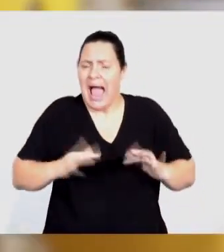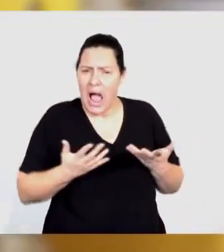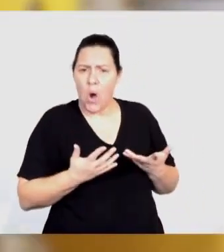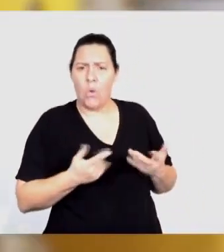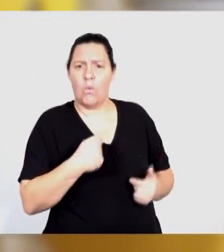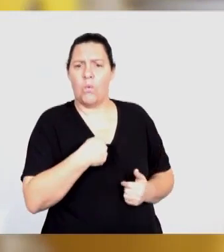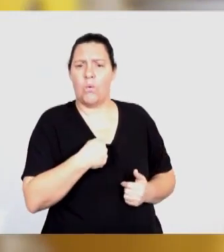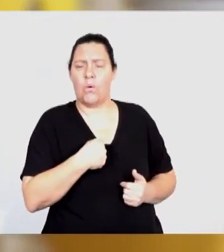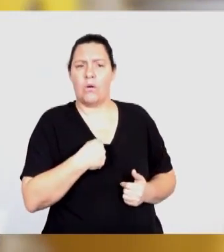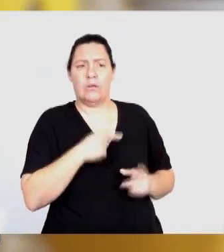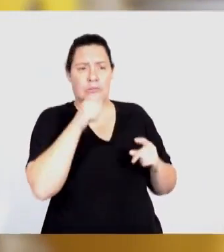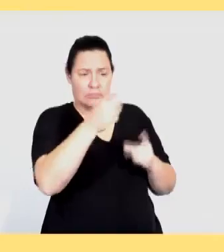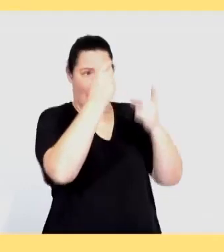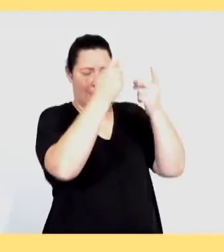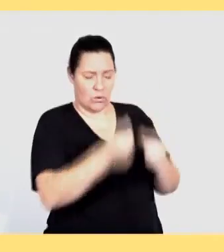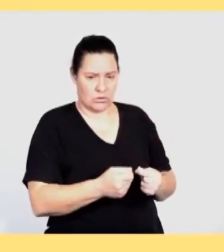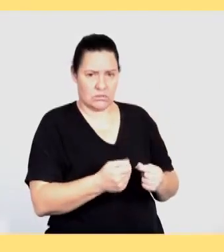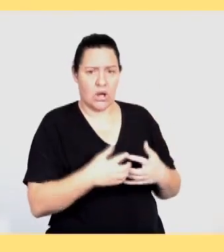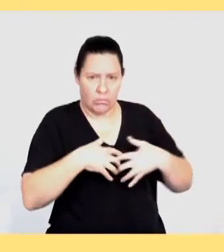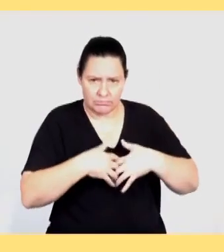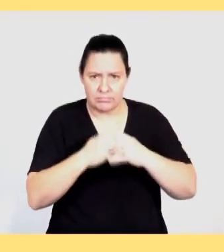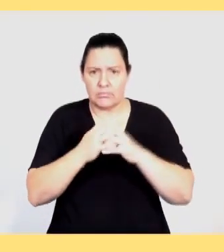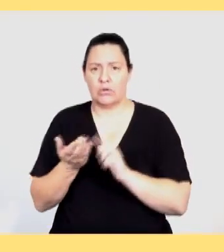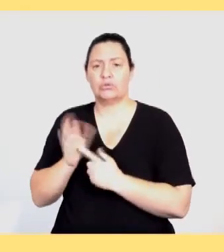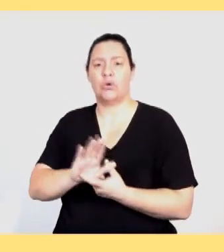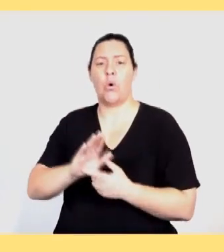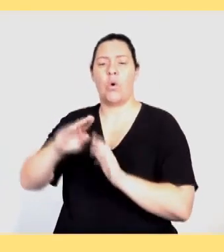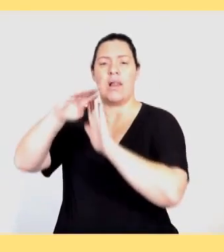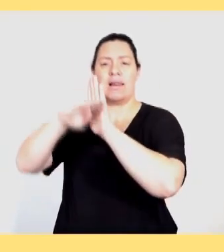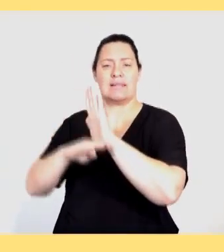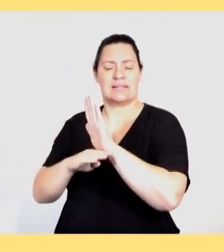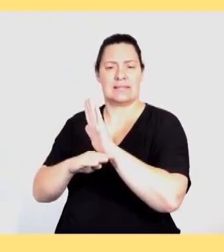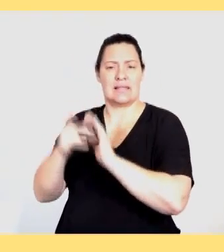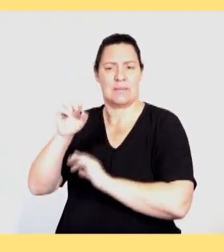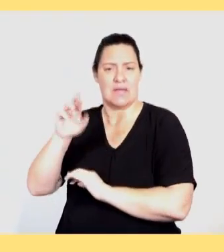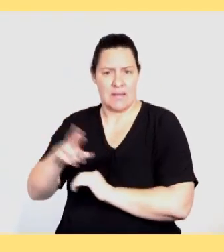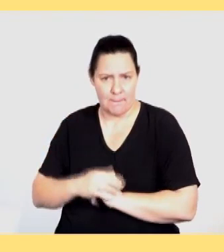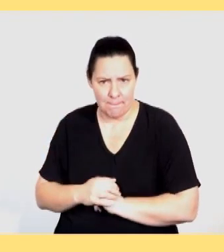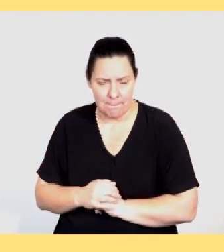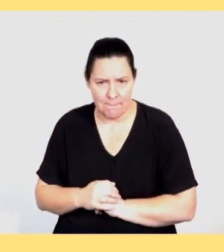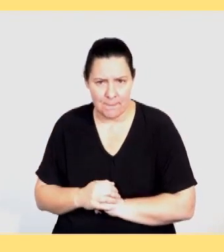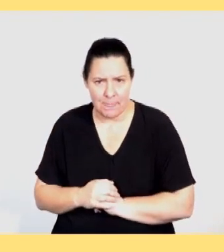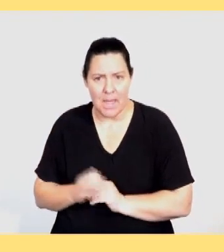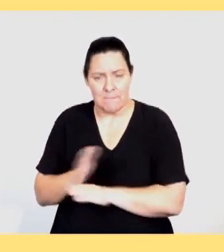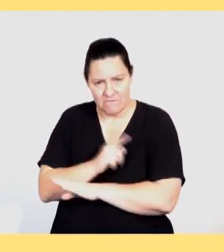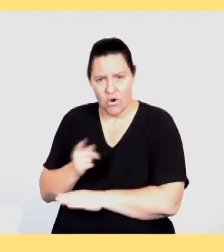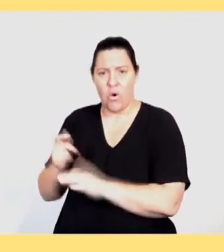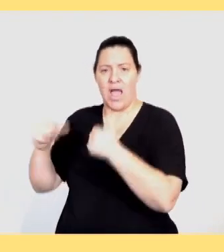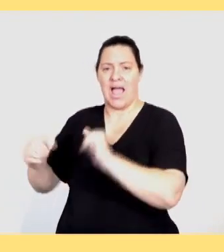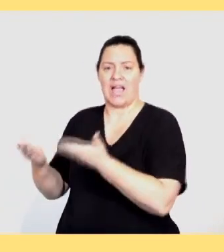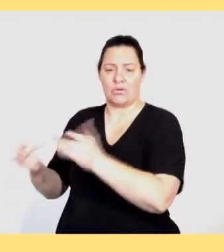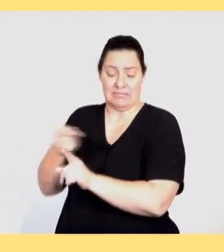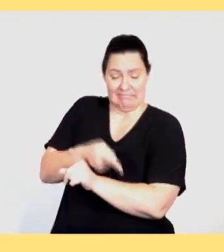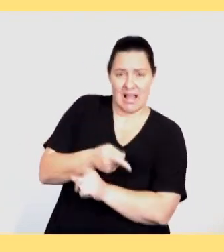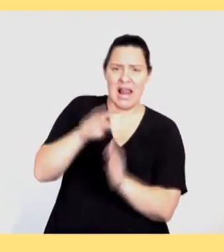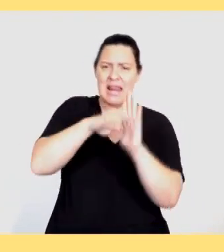how would I then take these amounts and show them on a debtor's list, before I do the